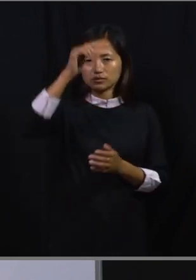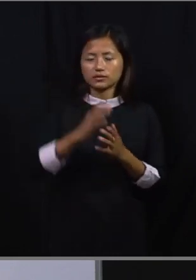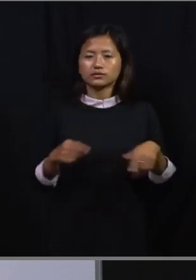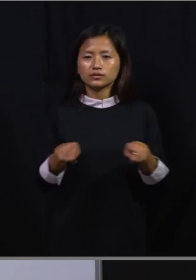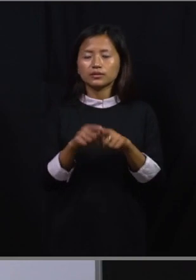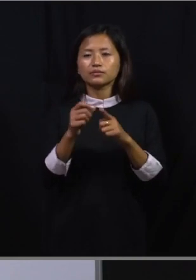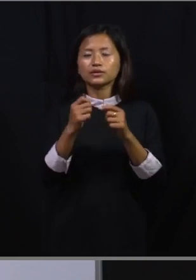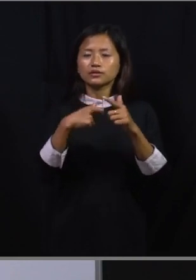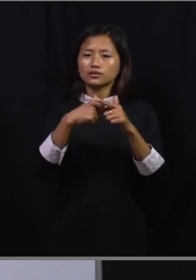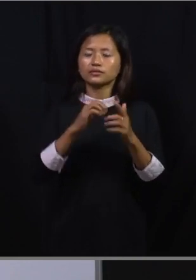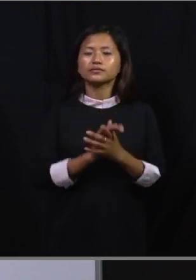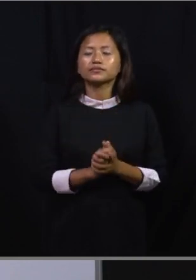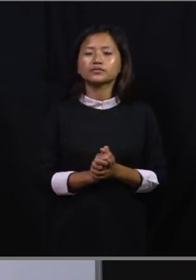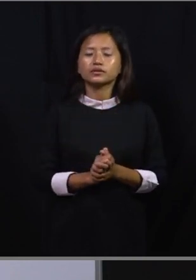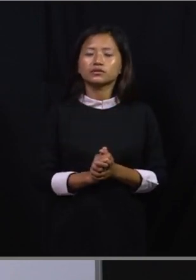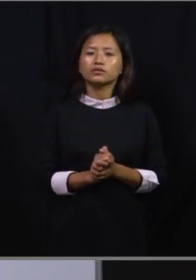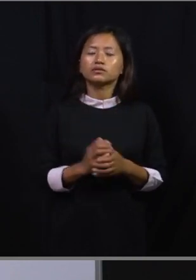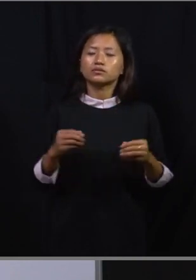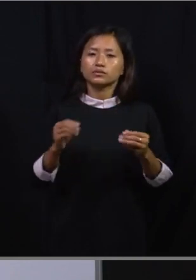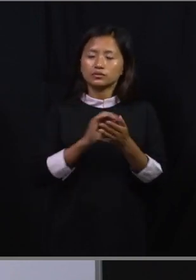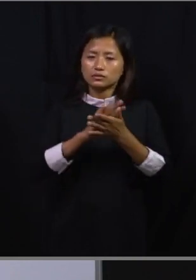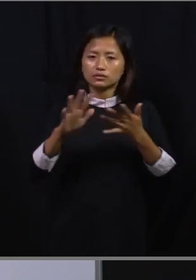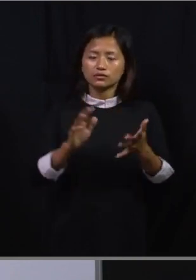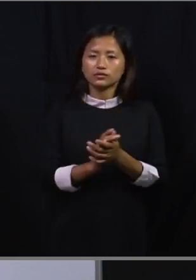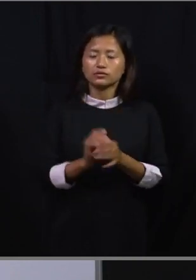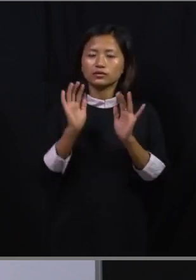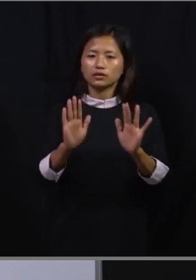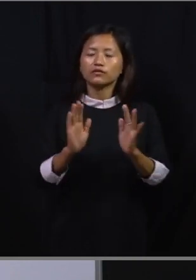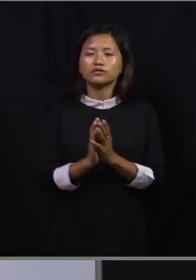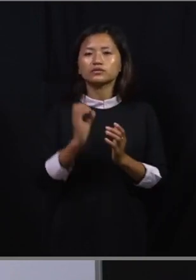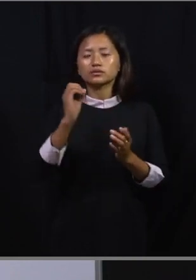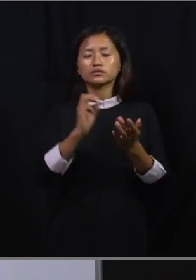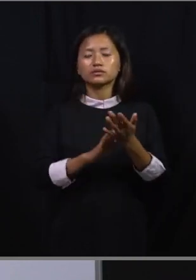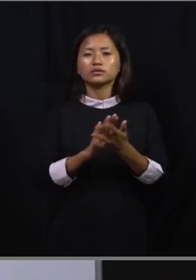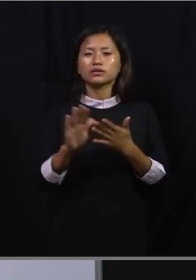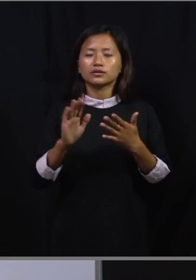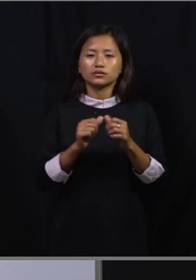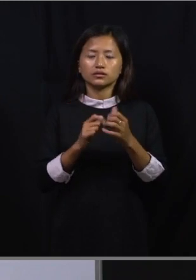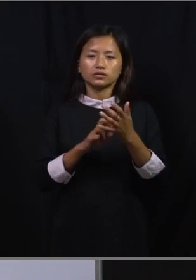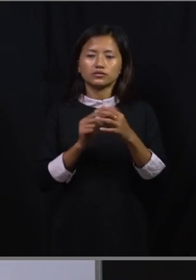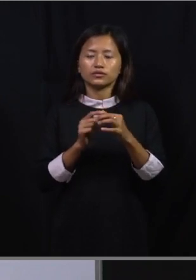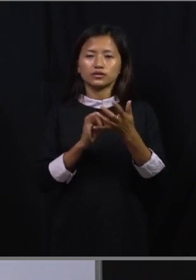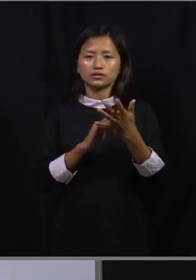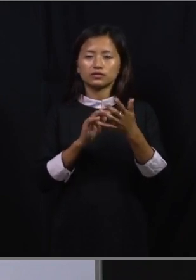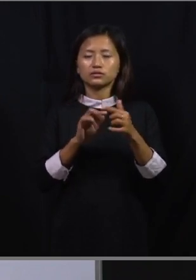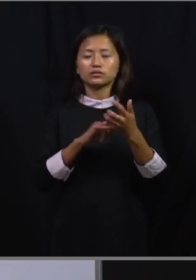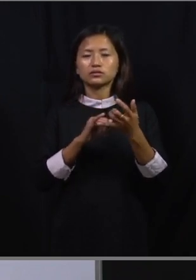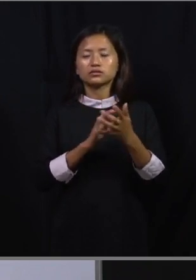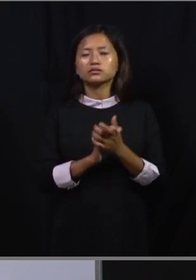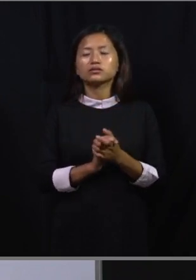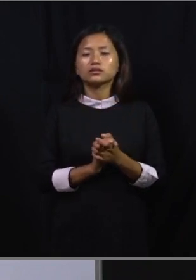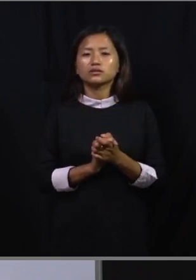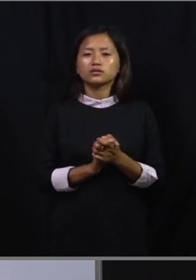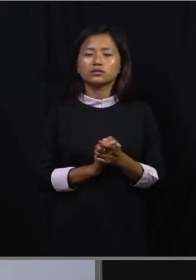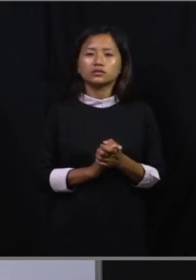distrust and conflict needs to be resolved so as to have a cohesive for the non-alignment movement. So if